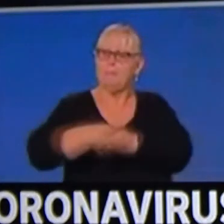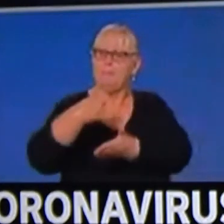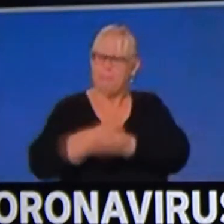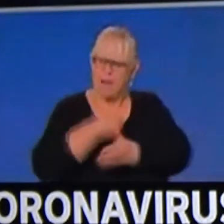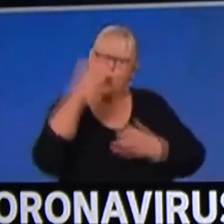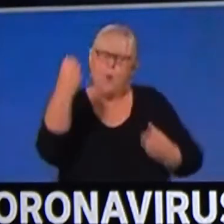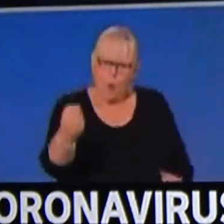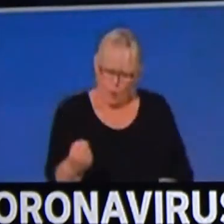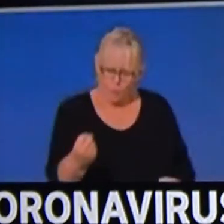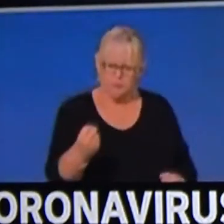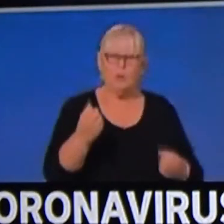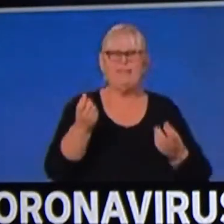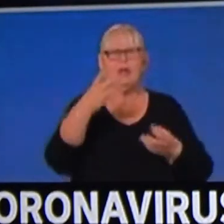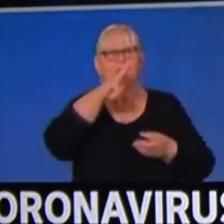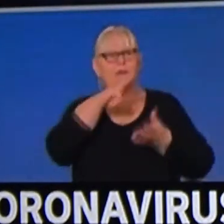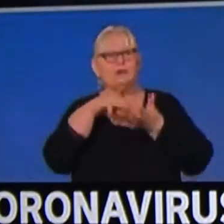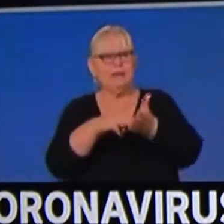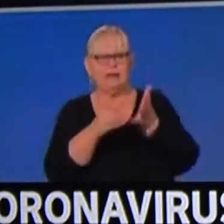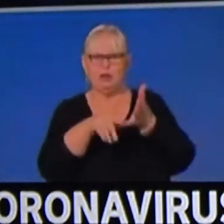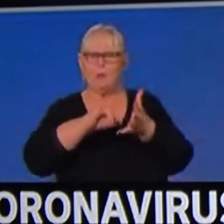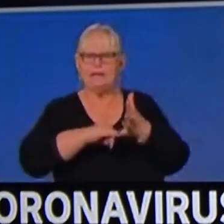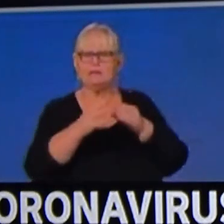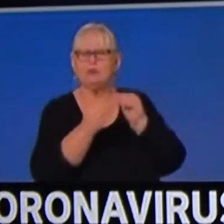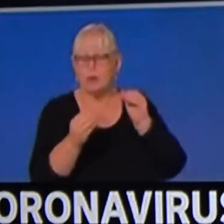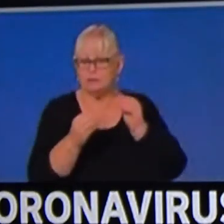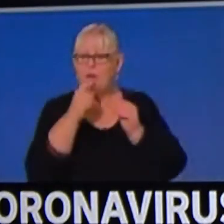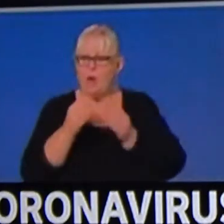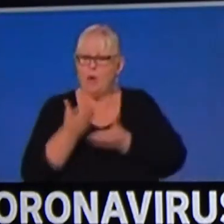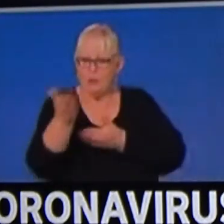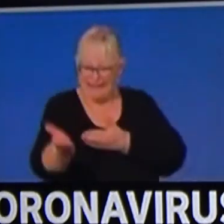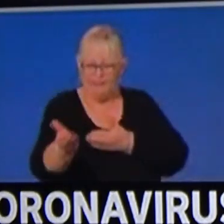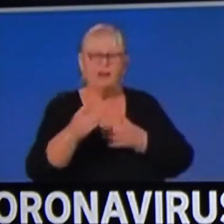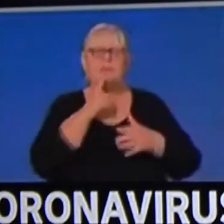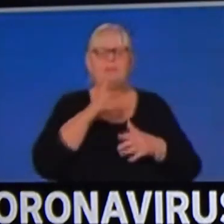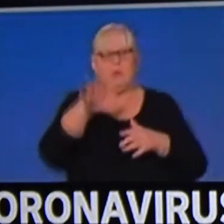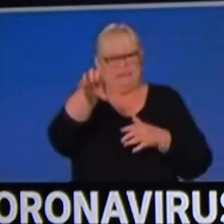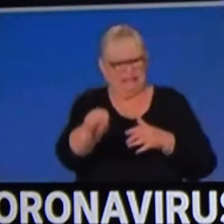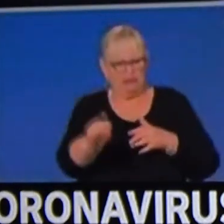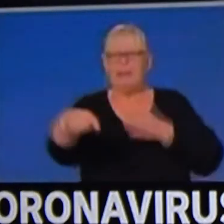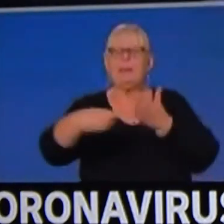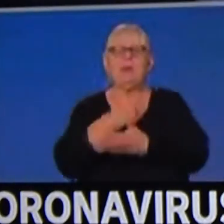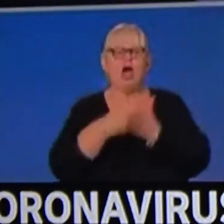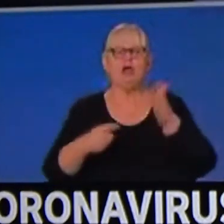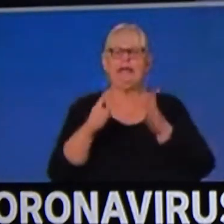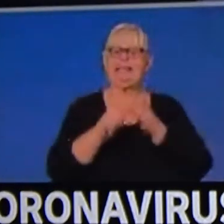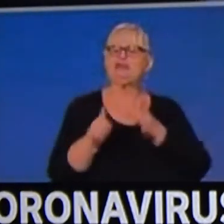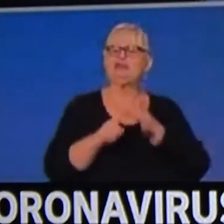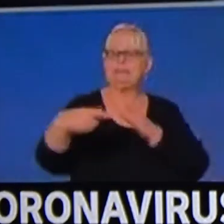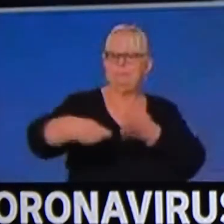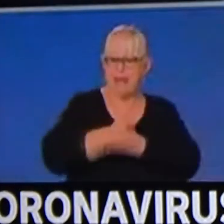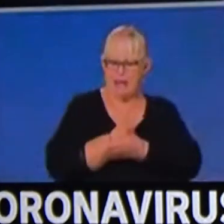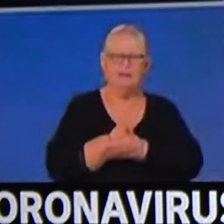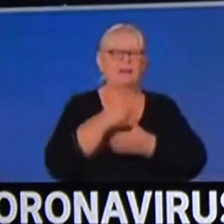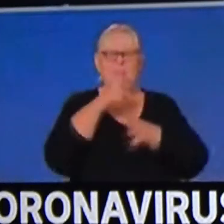facility with them at the moment, some $300 million US, and so we'll be deferring. That was an interest-only loan, and those payments will be deferred until the end